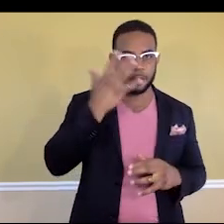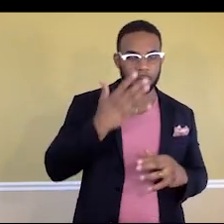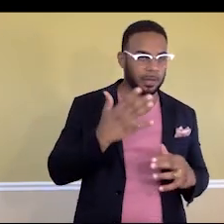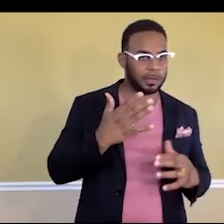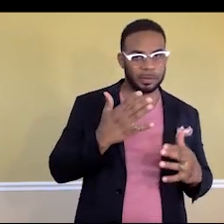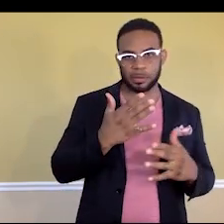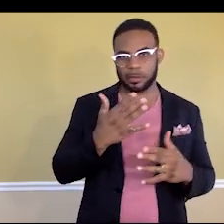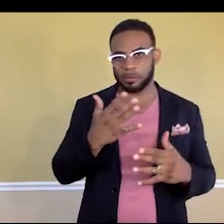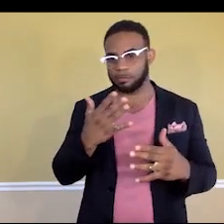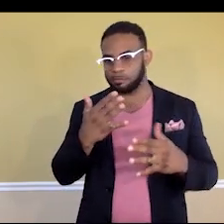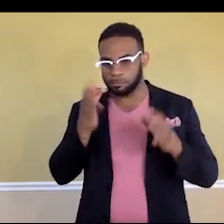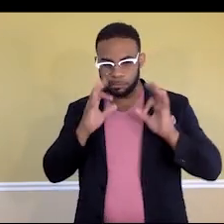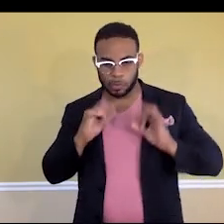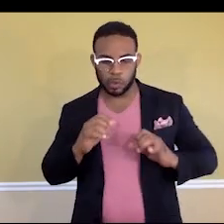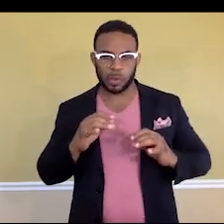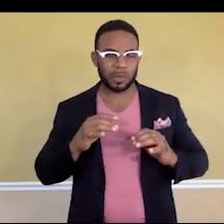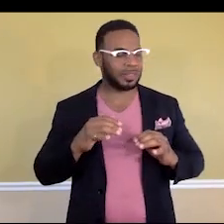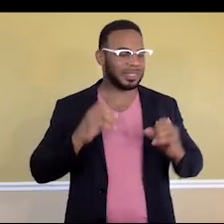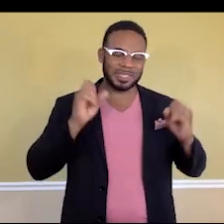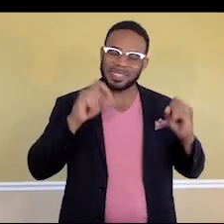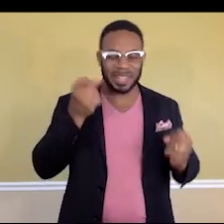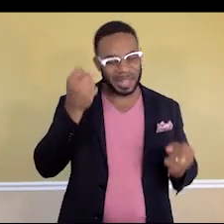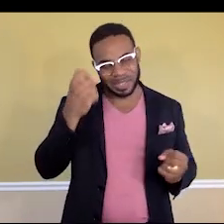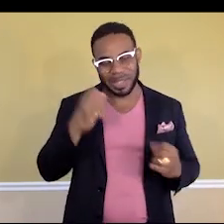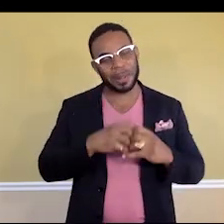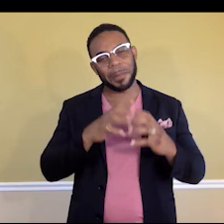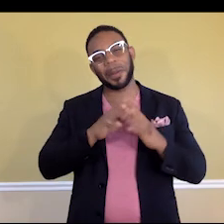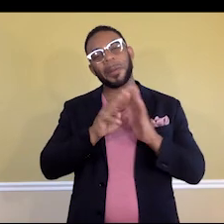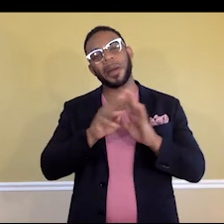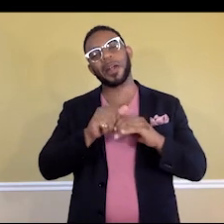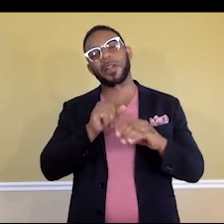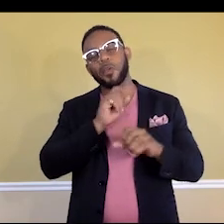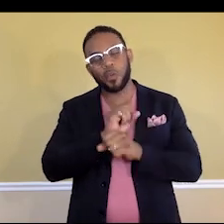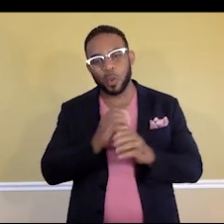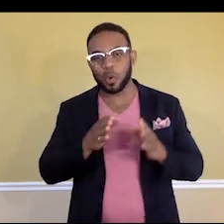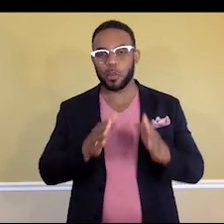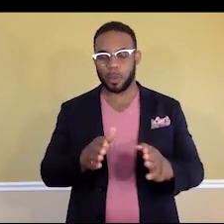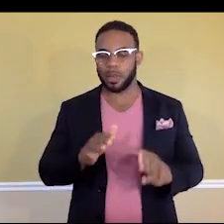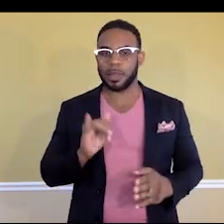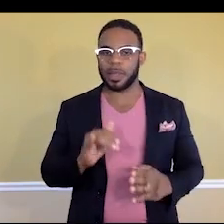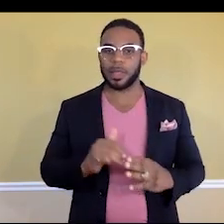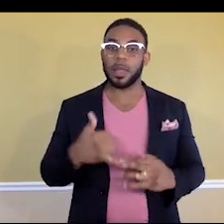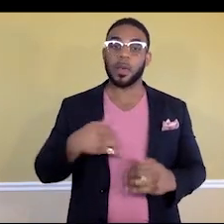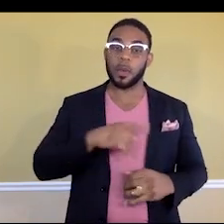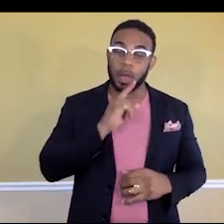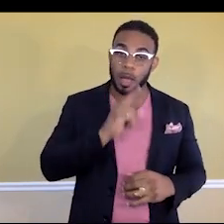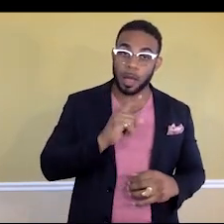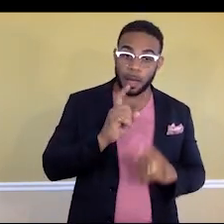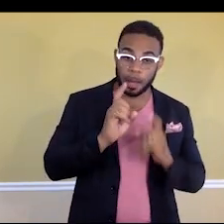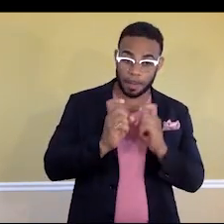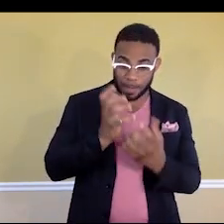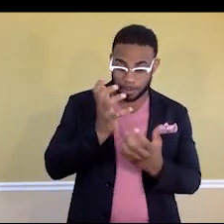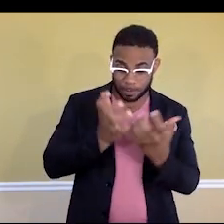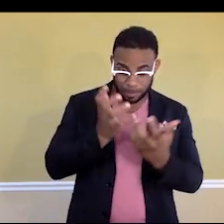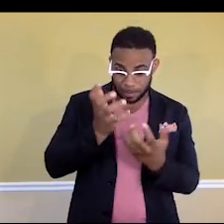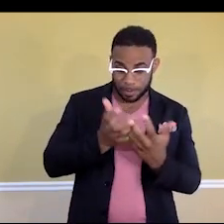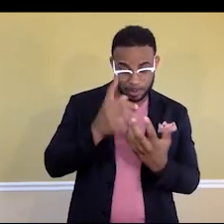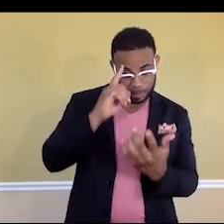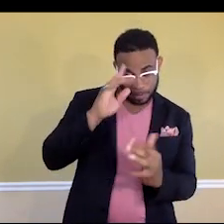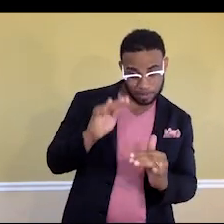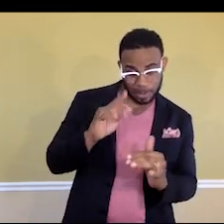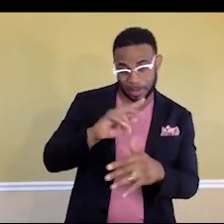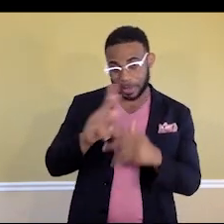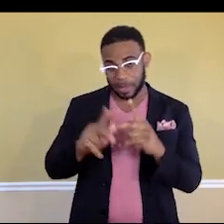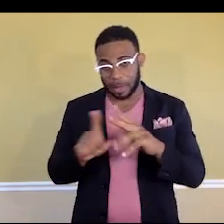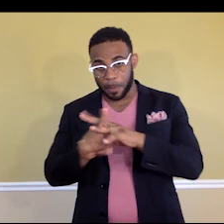jewelry you can wear. We need to understand and build models in a way that we are mitigating and we are expecting